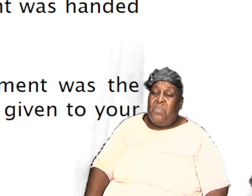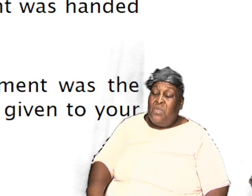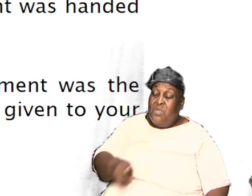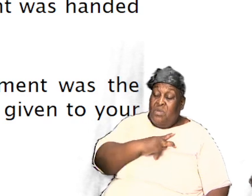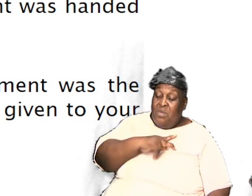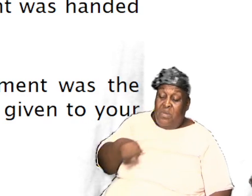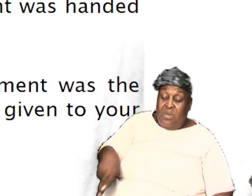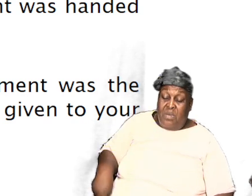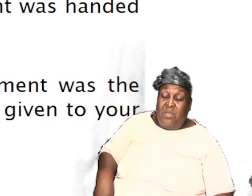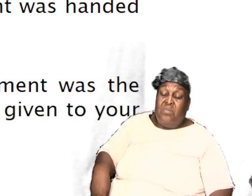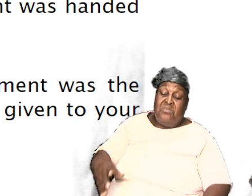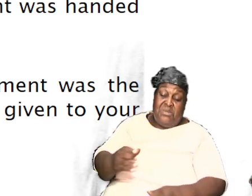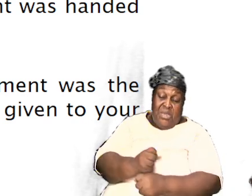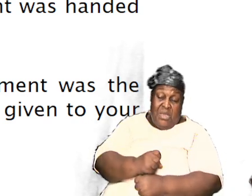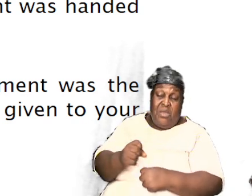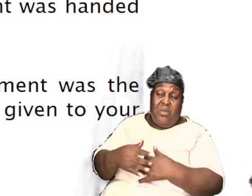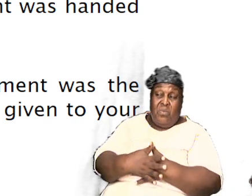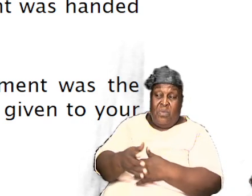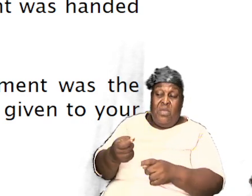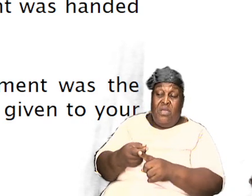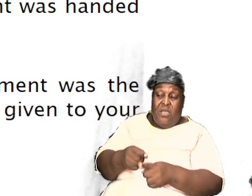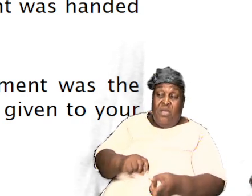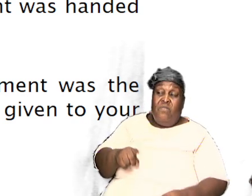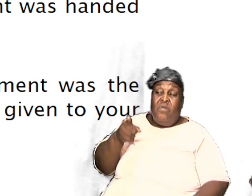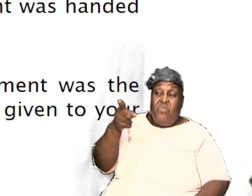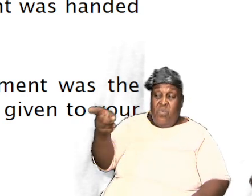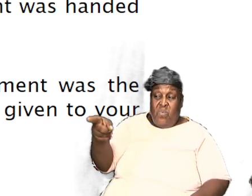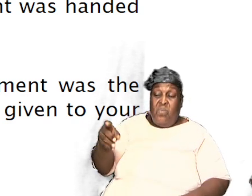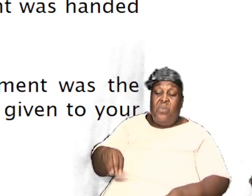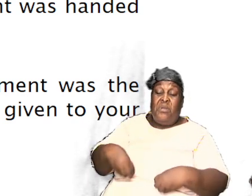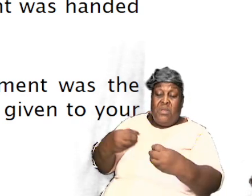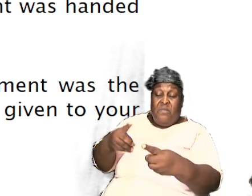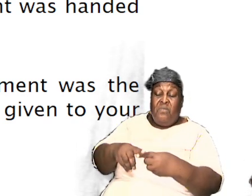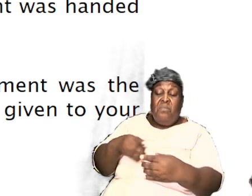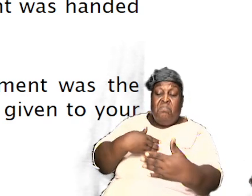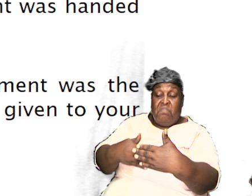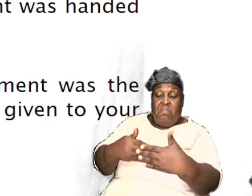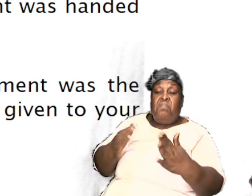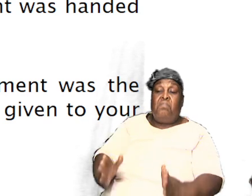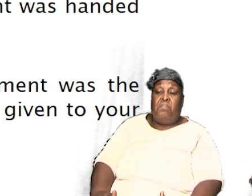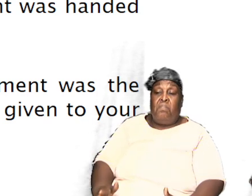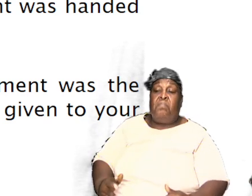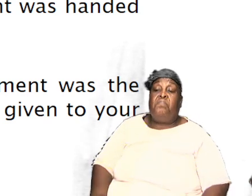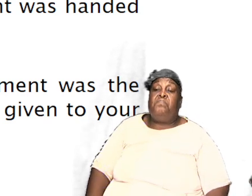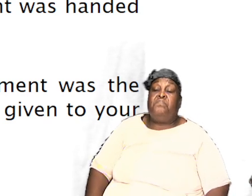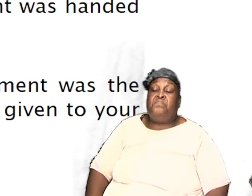kingdom is going to be taken from you and given to your neighbor.